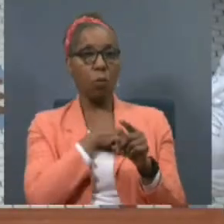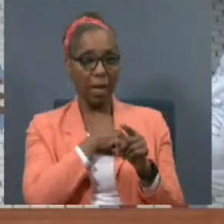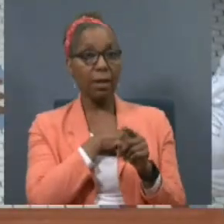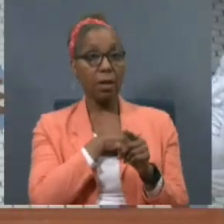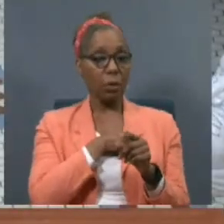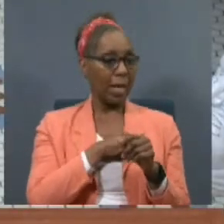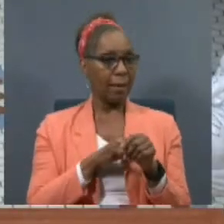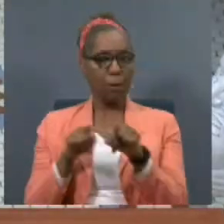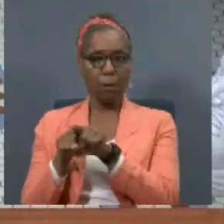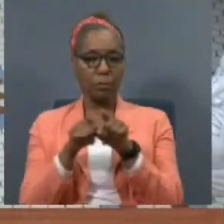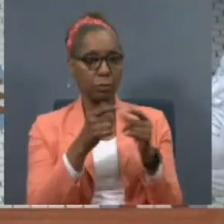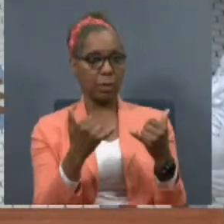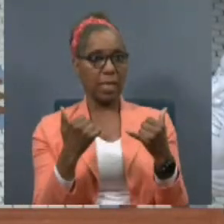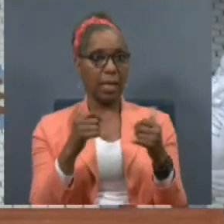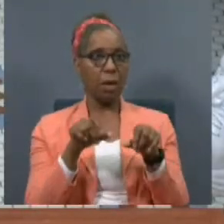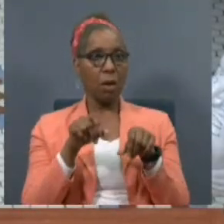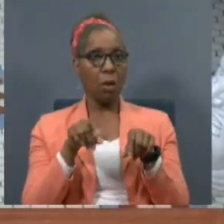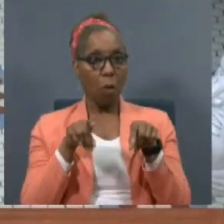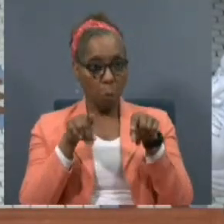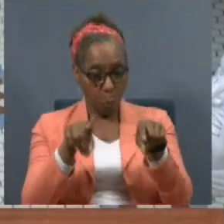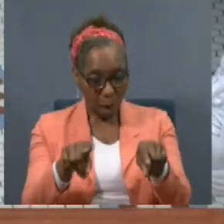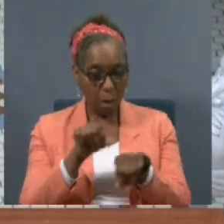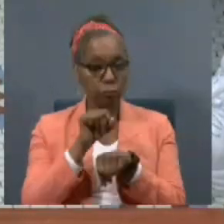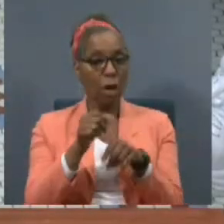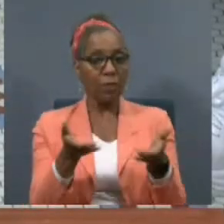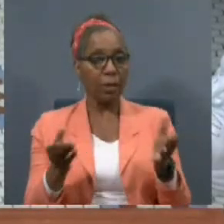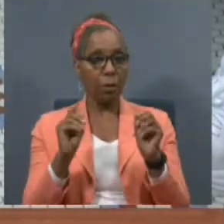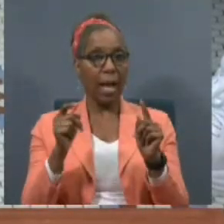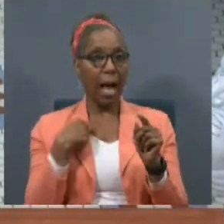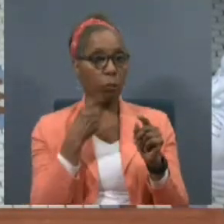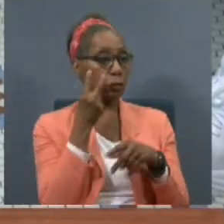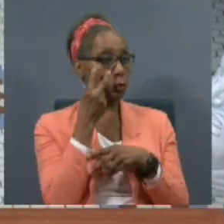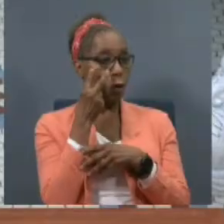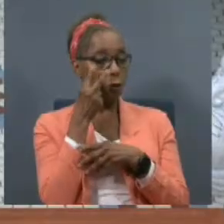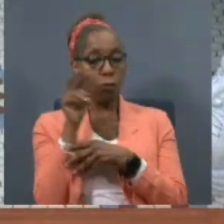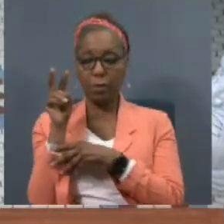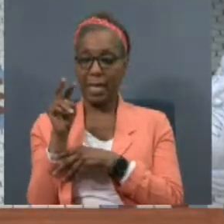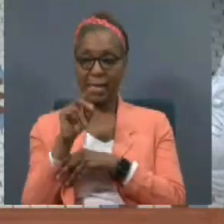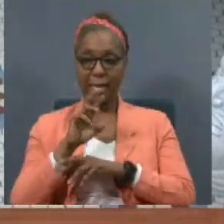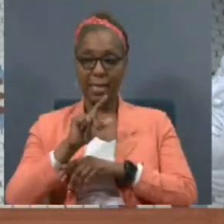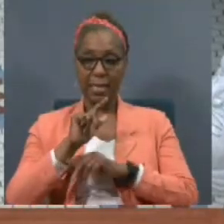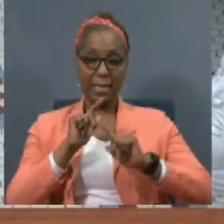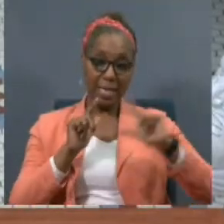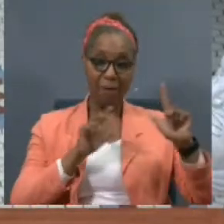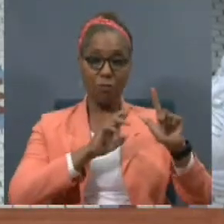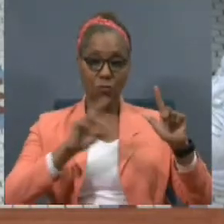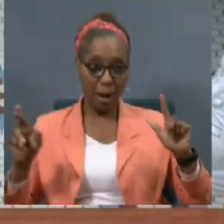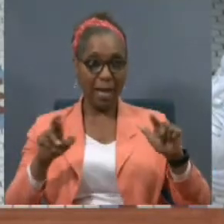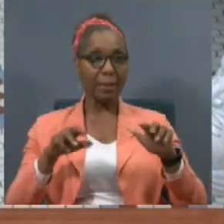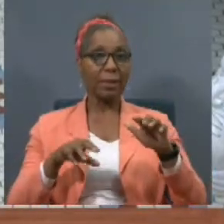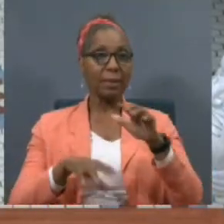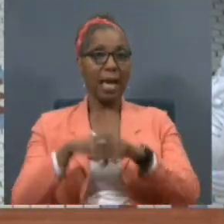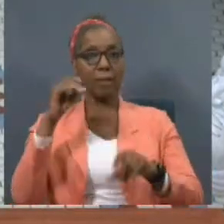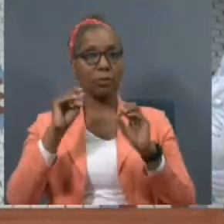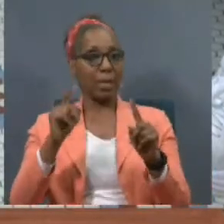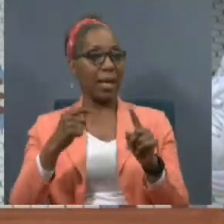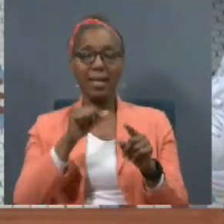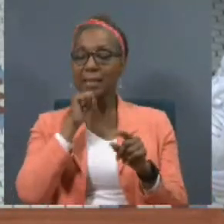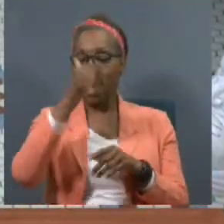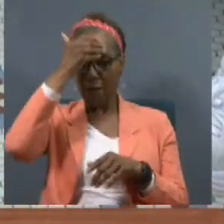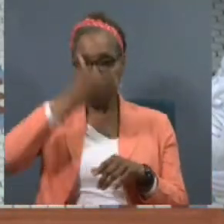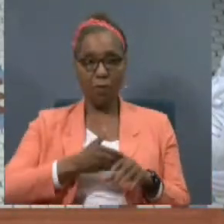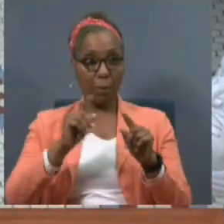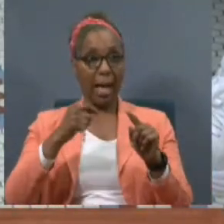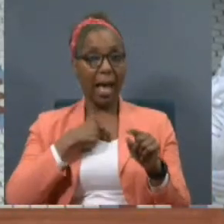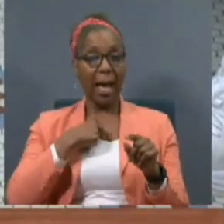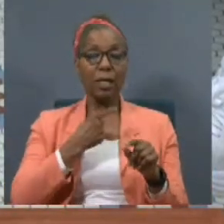even today when I was coming here, I was looking left and right to exit. I didn't even look in front of me. And I